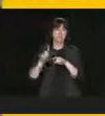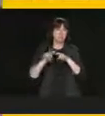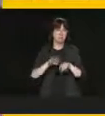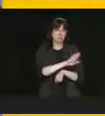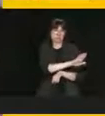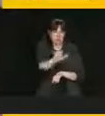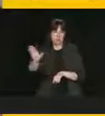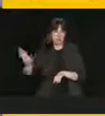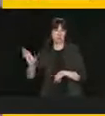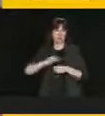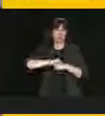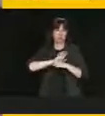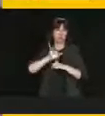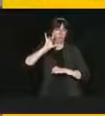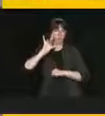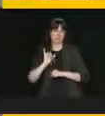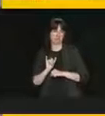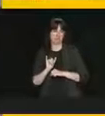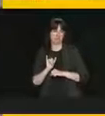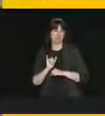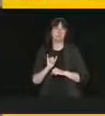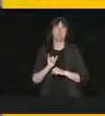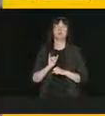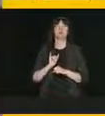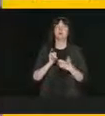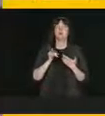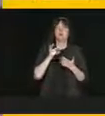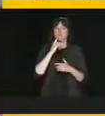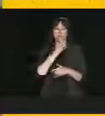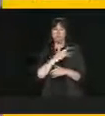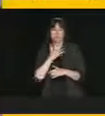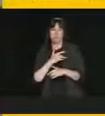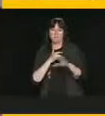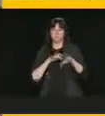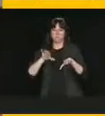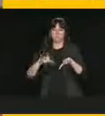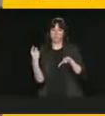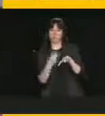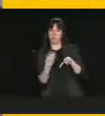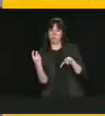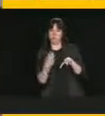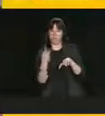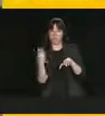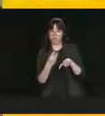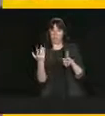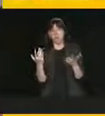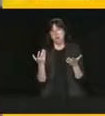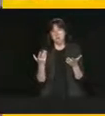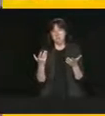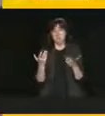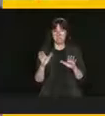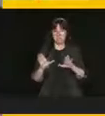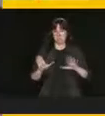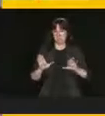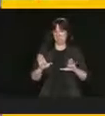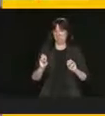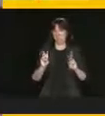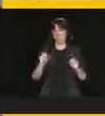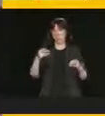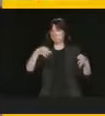circumstances. Now, with respect to cross-border movement, the provinces will look at their situation, and the